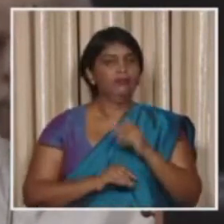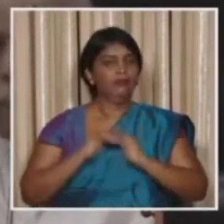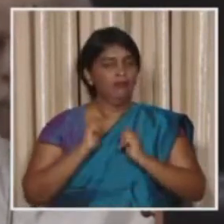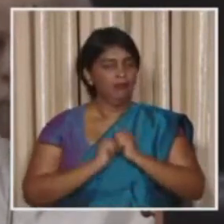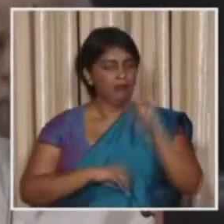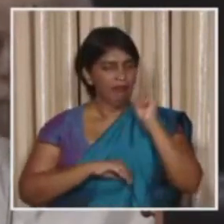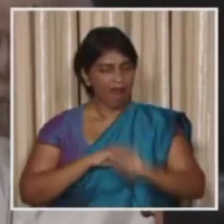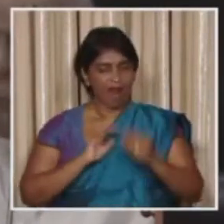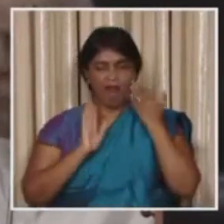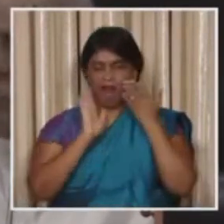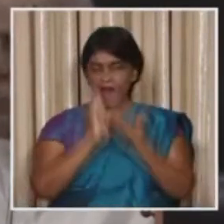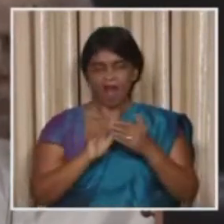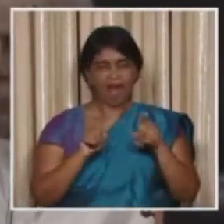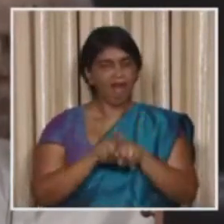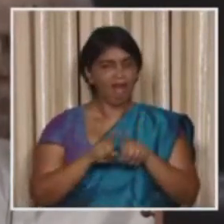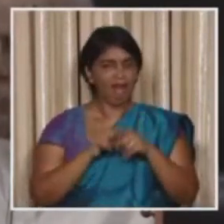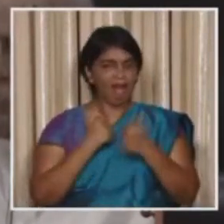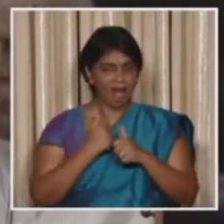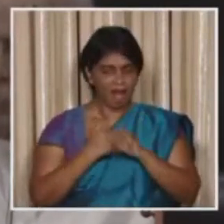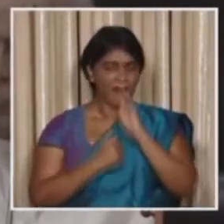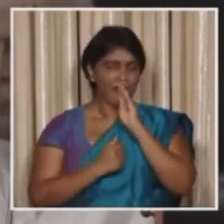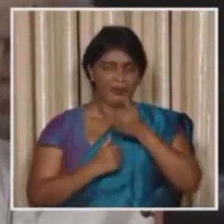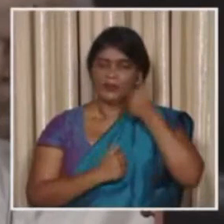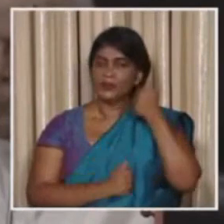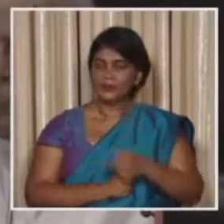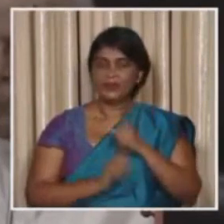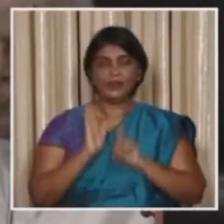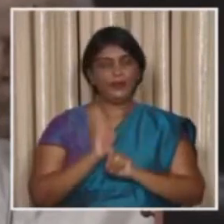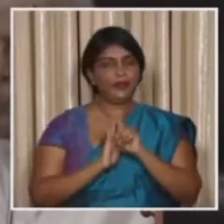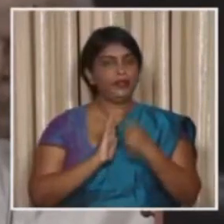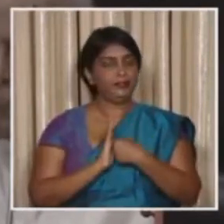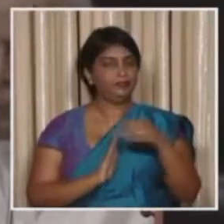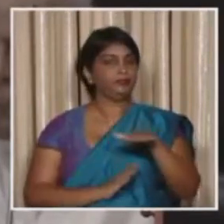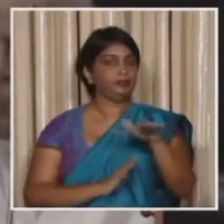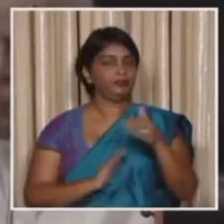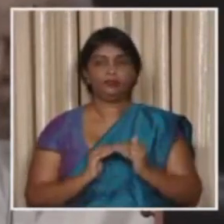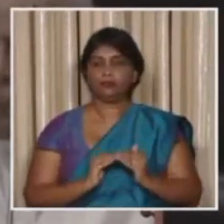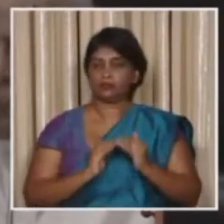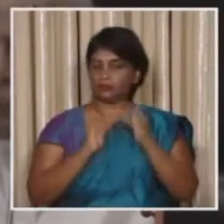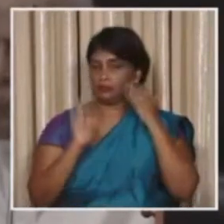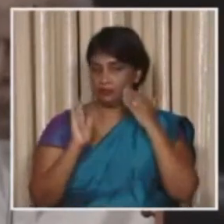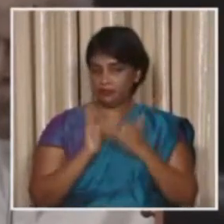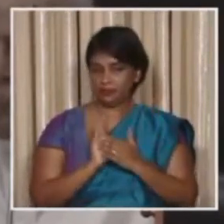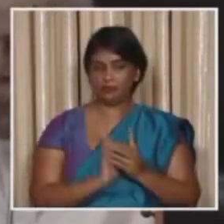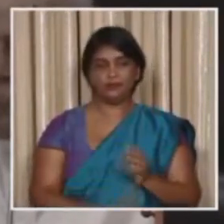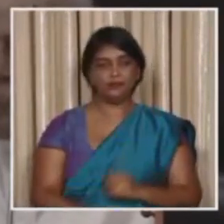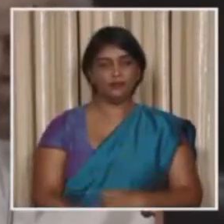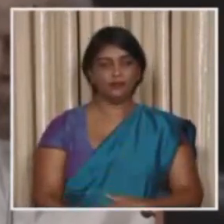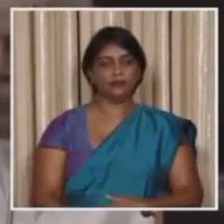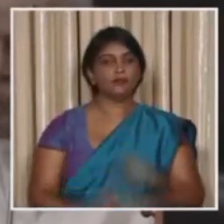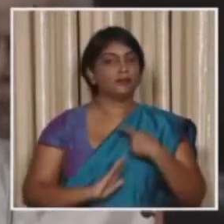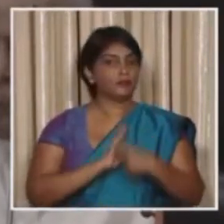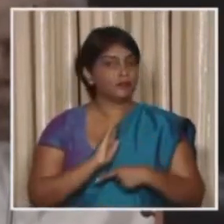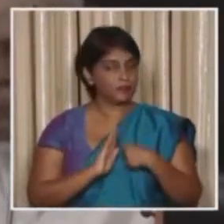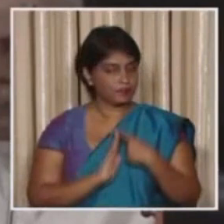the Northern and Eastern provinces, anticipating that the renewable energy could meet 70% of the country's national electricity needs